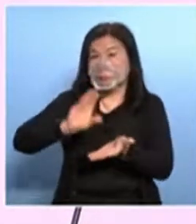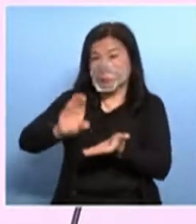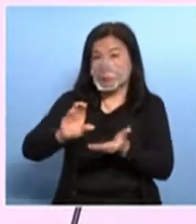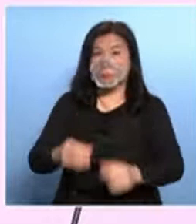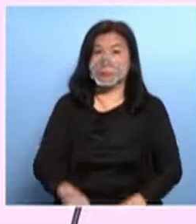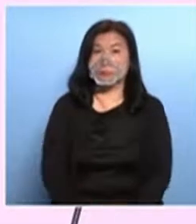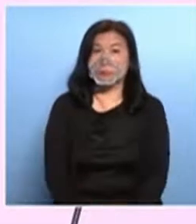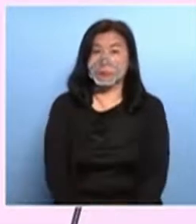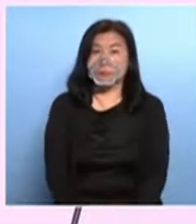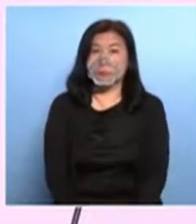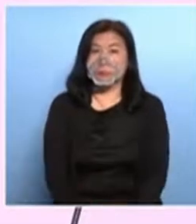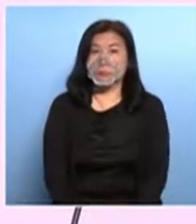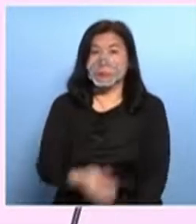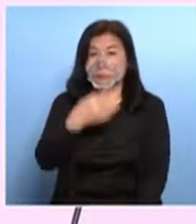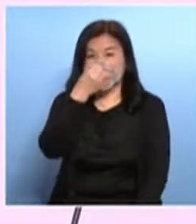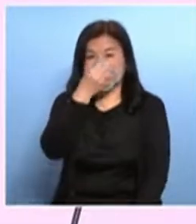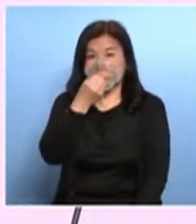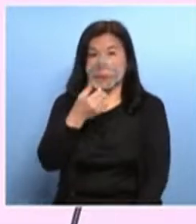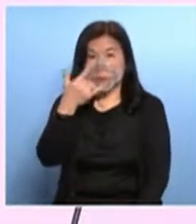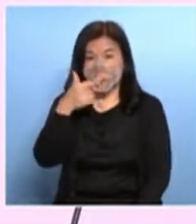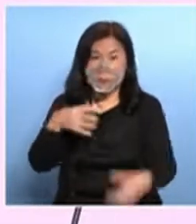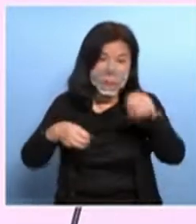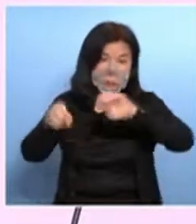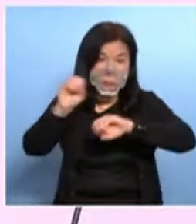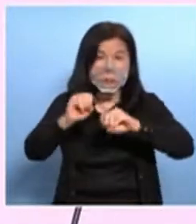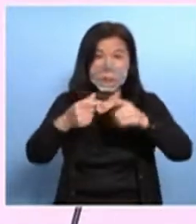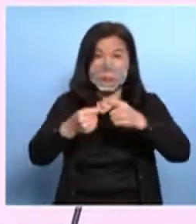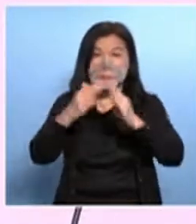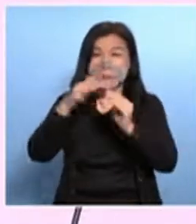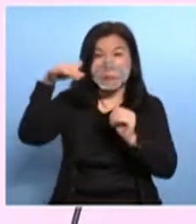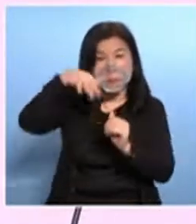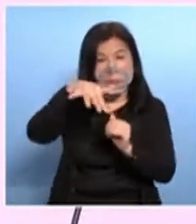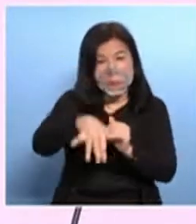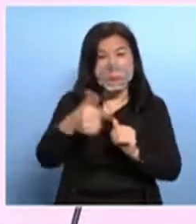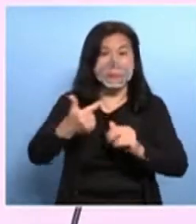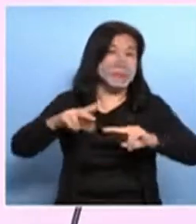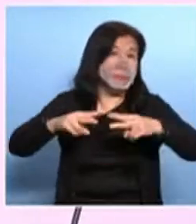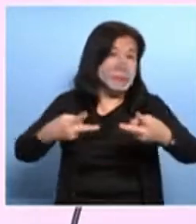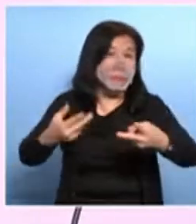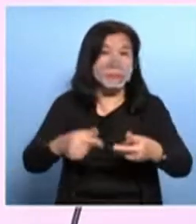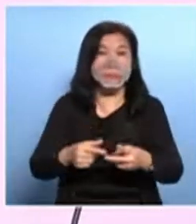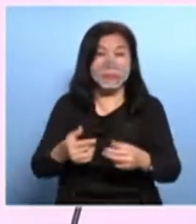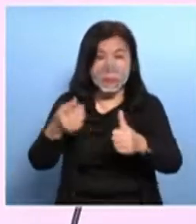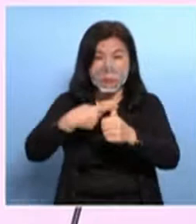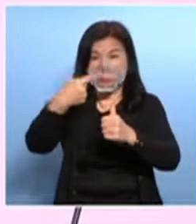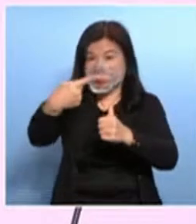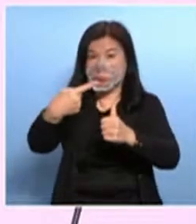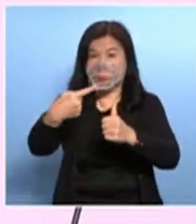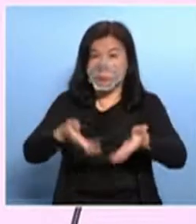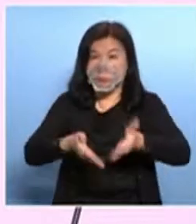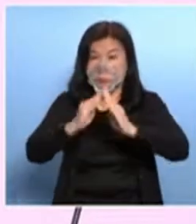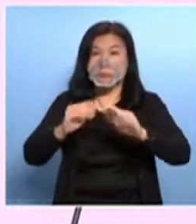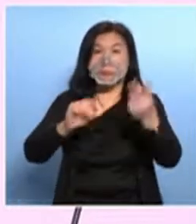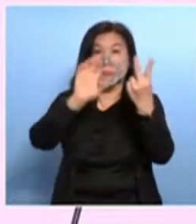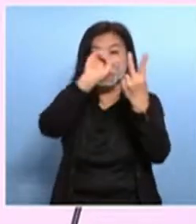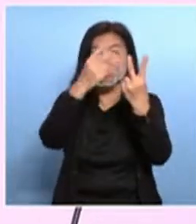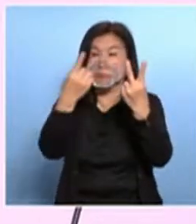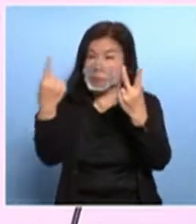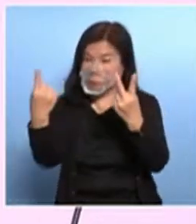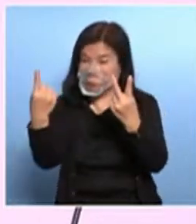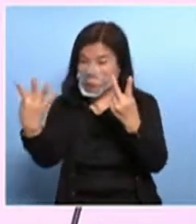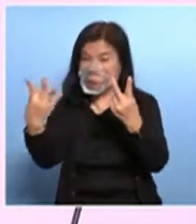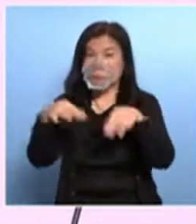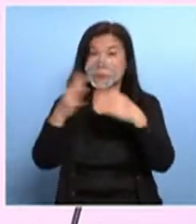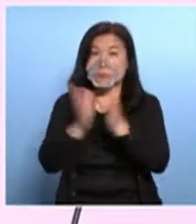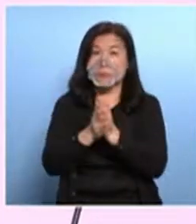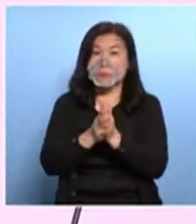technology investments. The I&T ecosystem in Hong Kong has become increasingly vibrant. The number of startups surged from